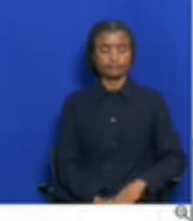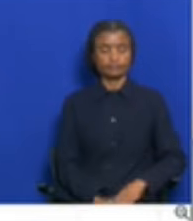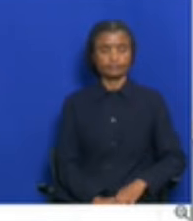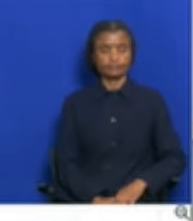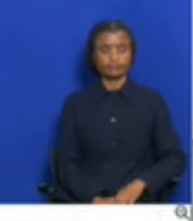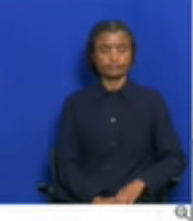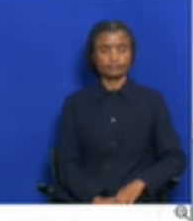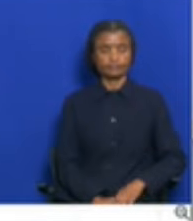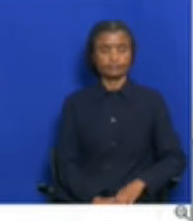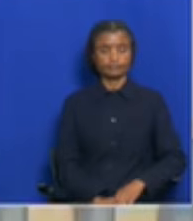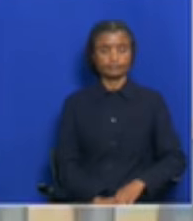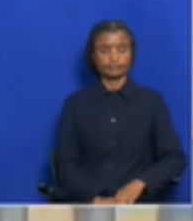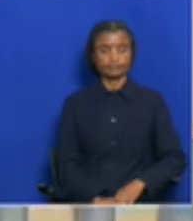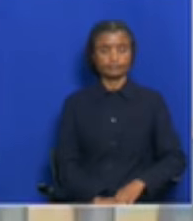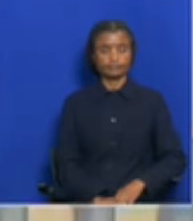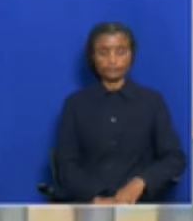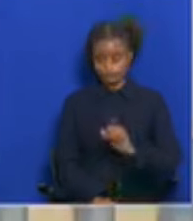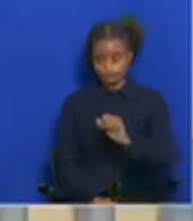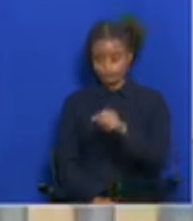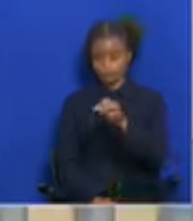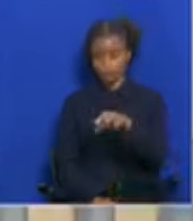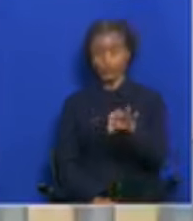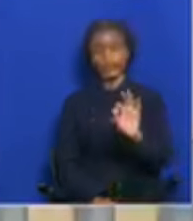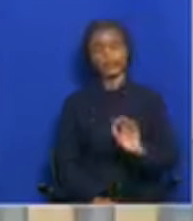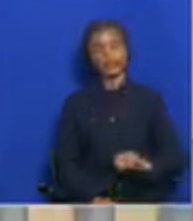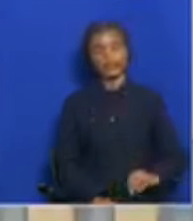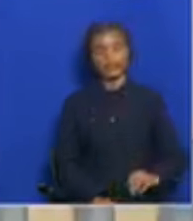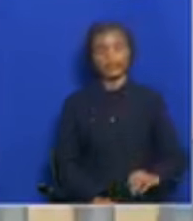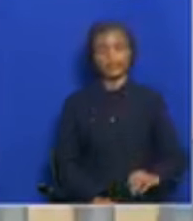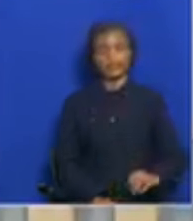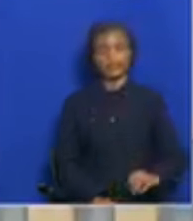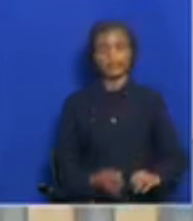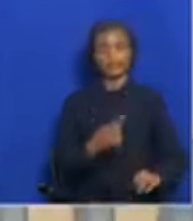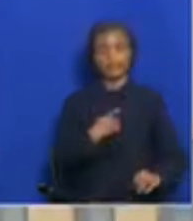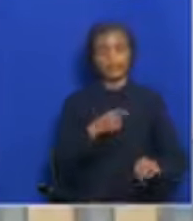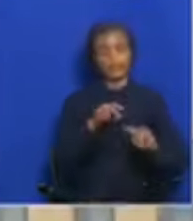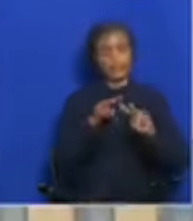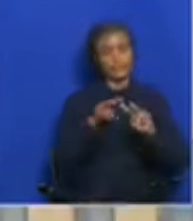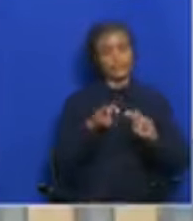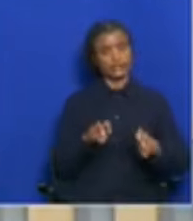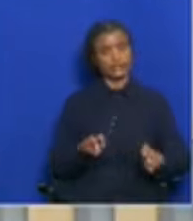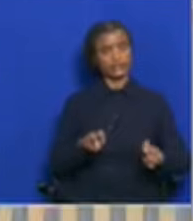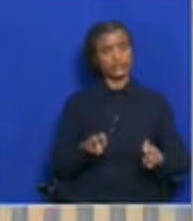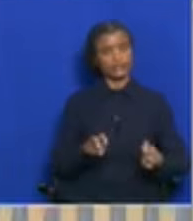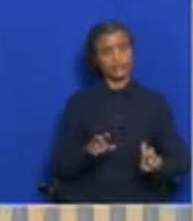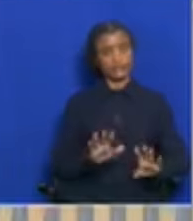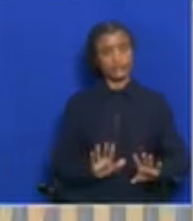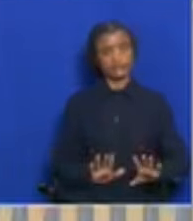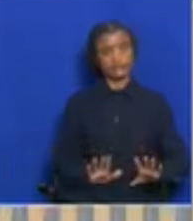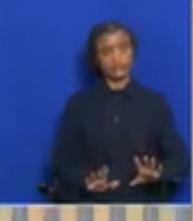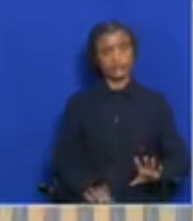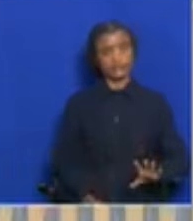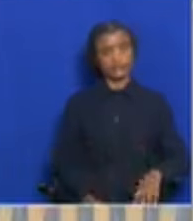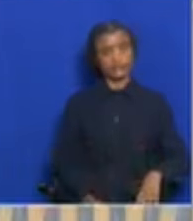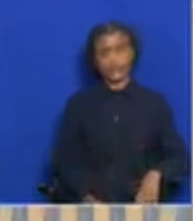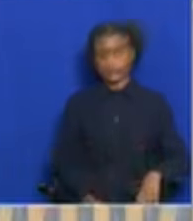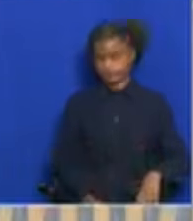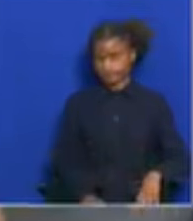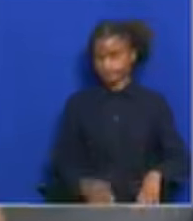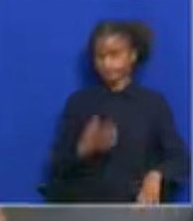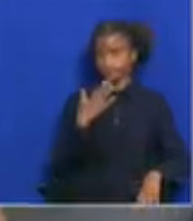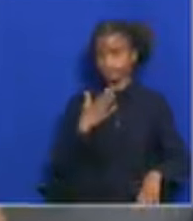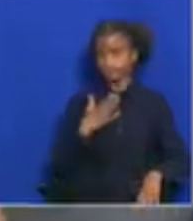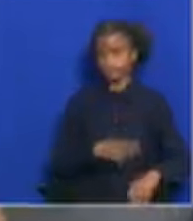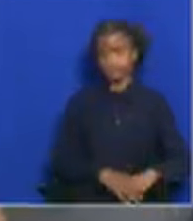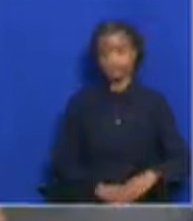Correct. It is to investigate. Thank you. Okay. We'll